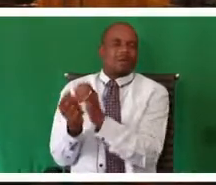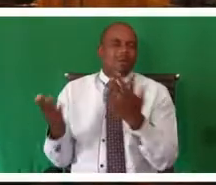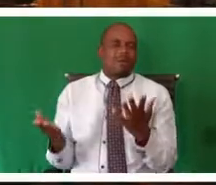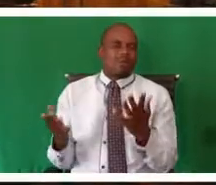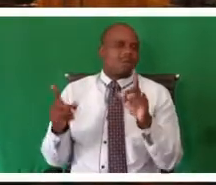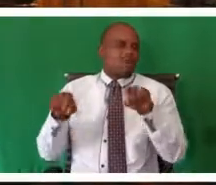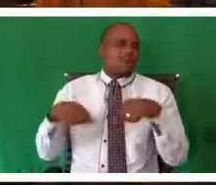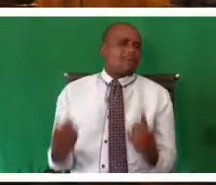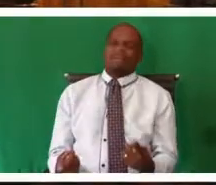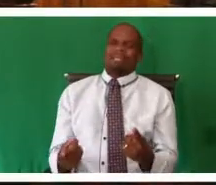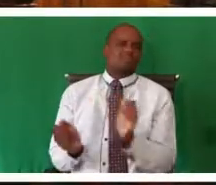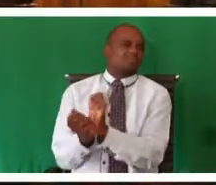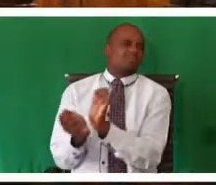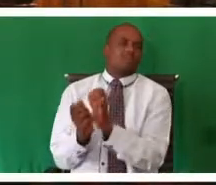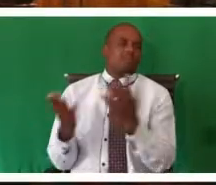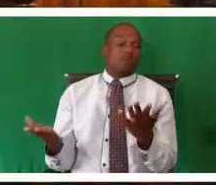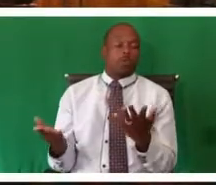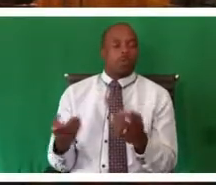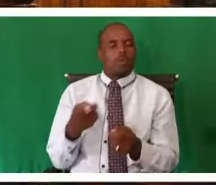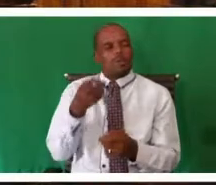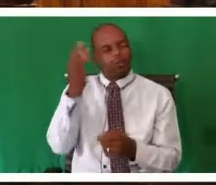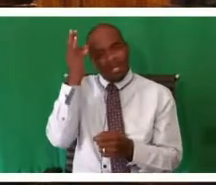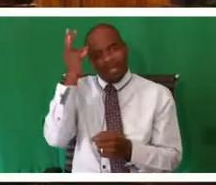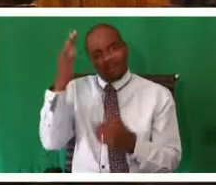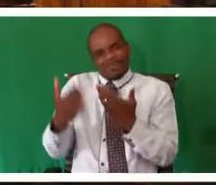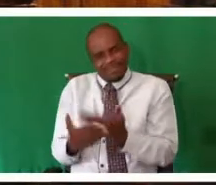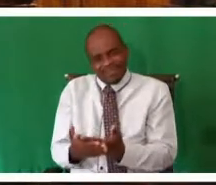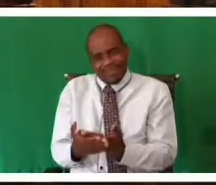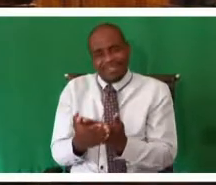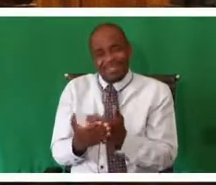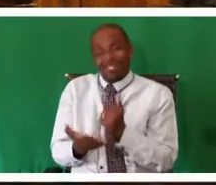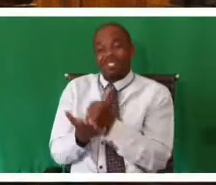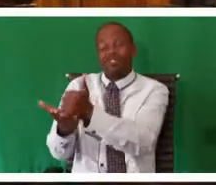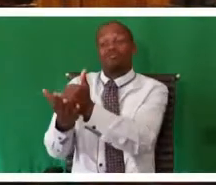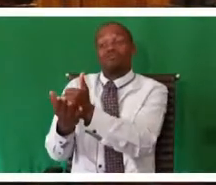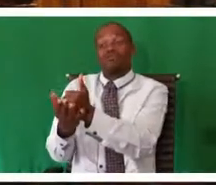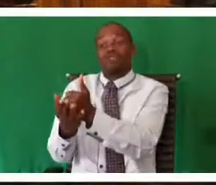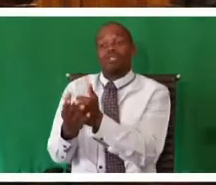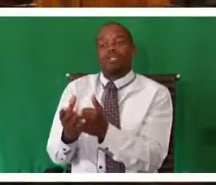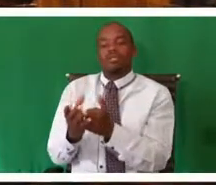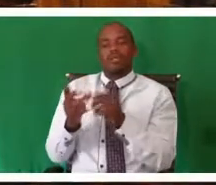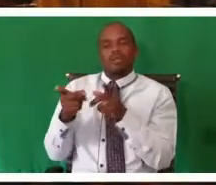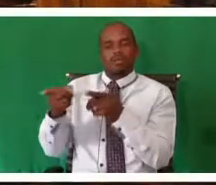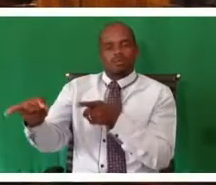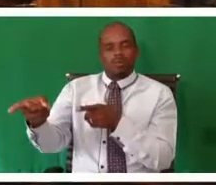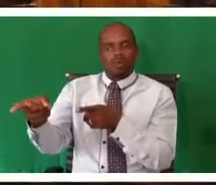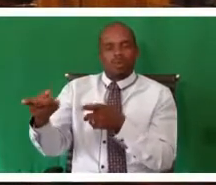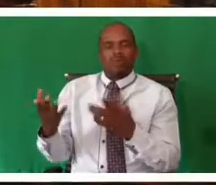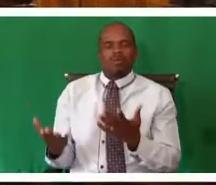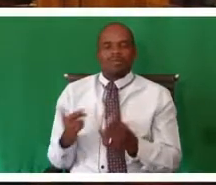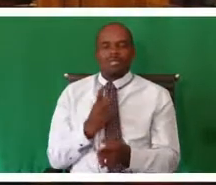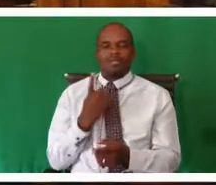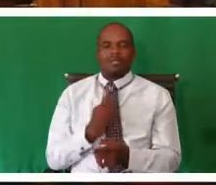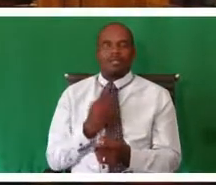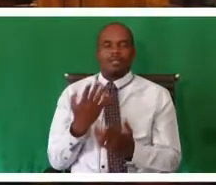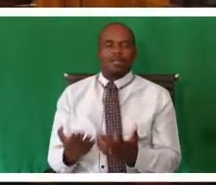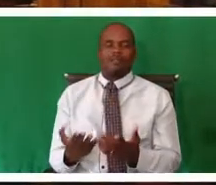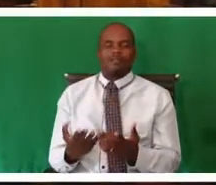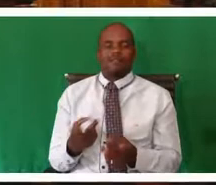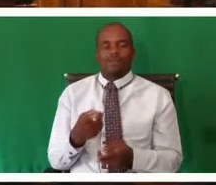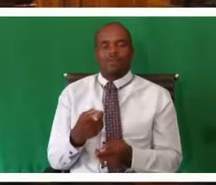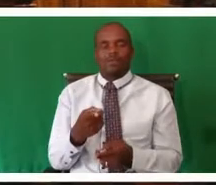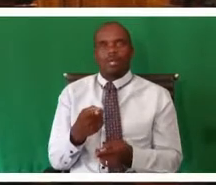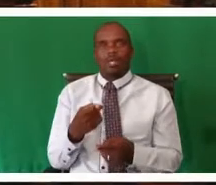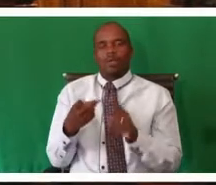if there are any programs to assist the perpetrators themselves. And then on the issue of roads,